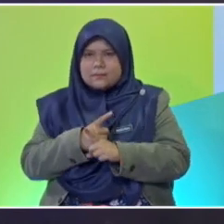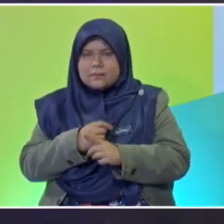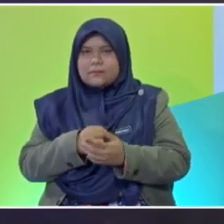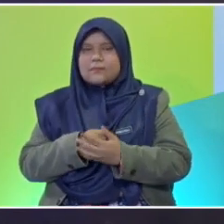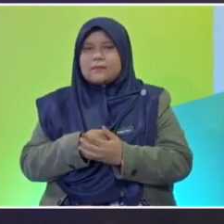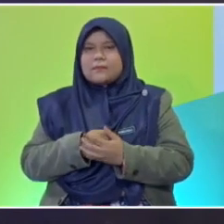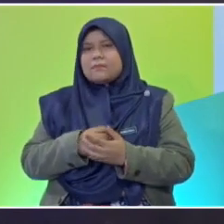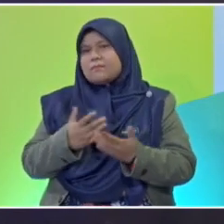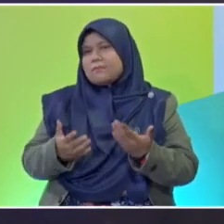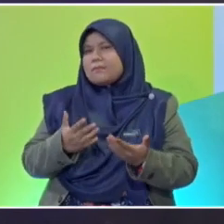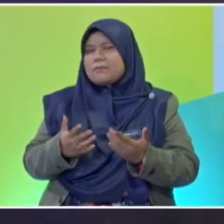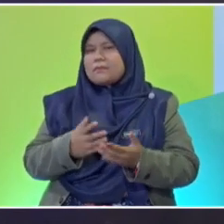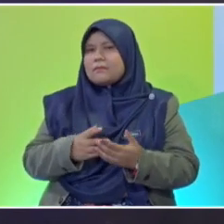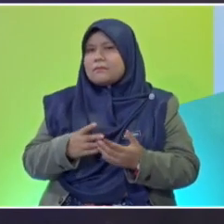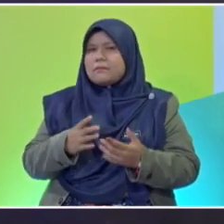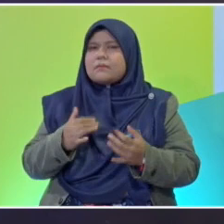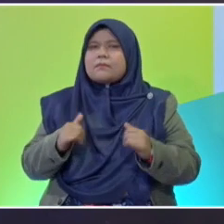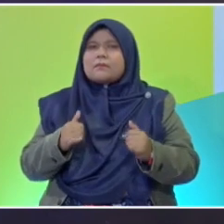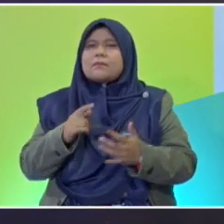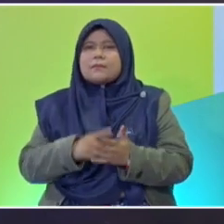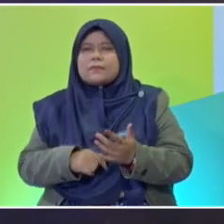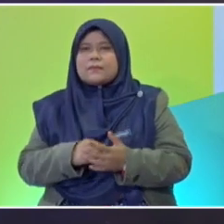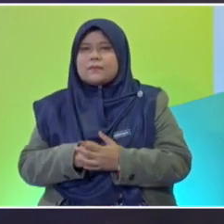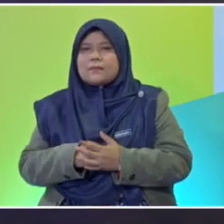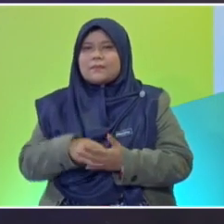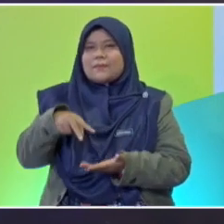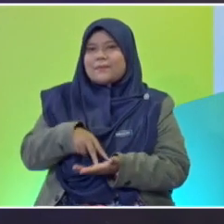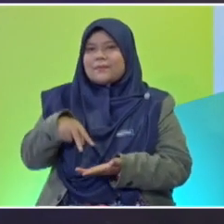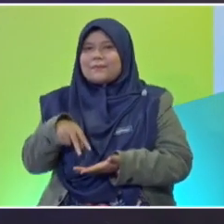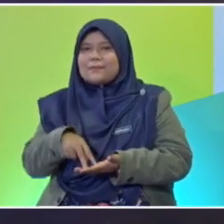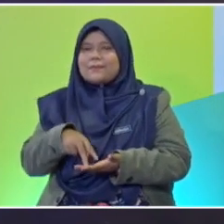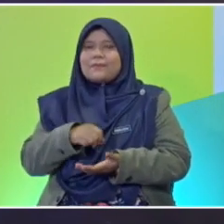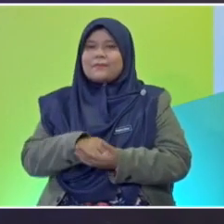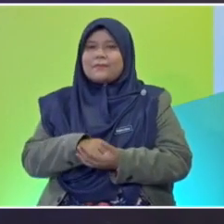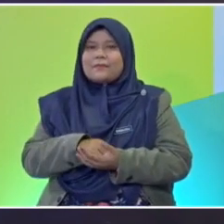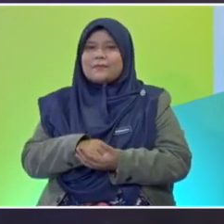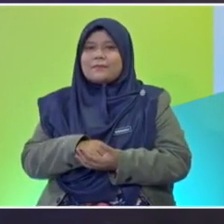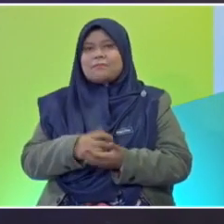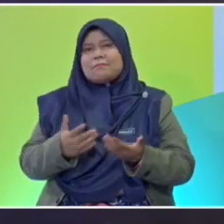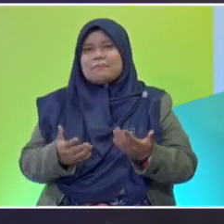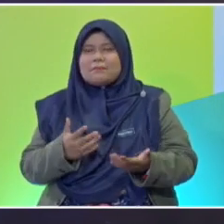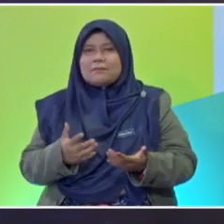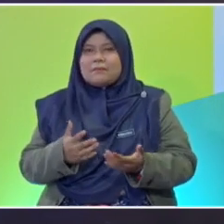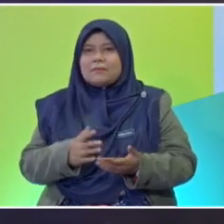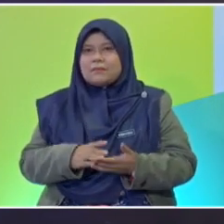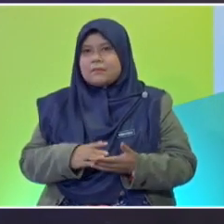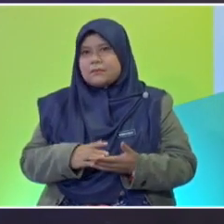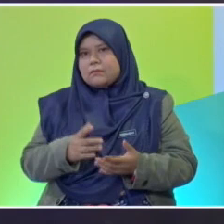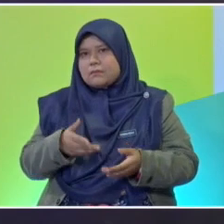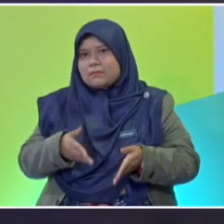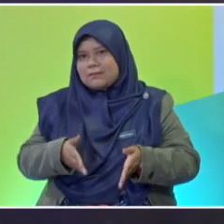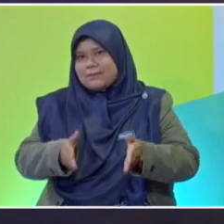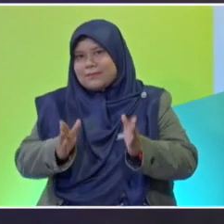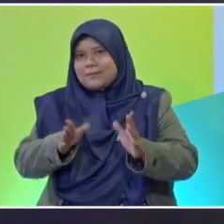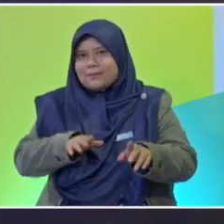looks like it. What game do you think it is? Is it hopscotch? Yeah, maybe. Or maybe a race car track.